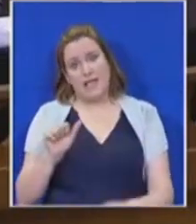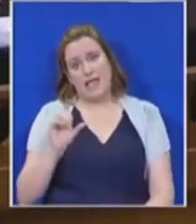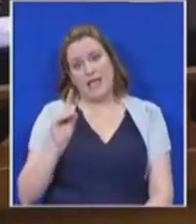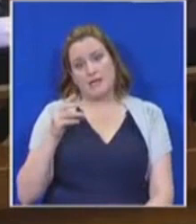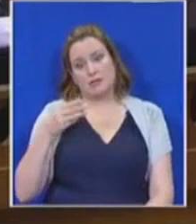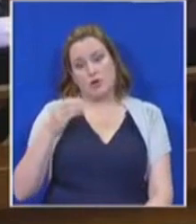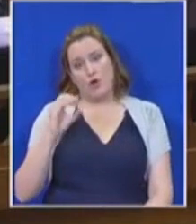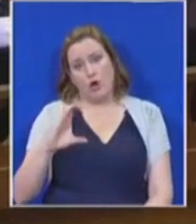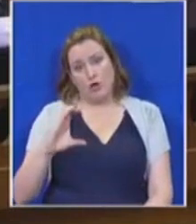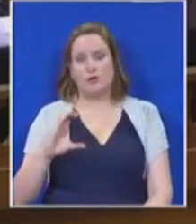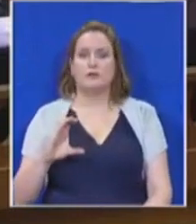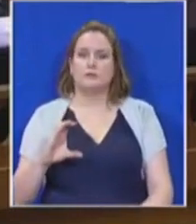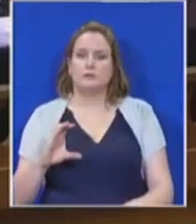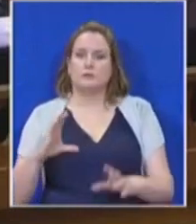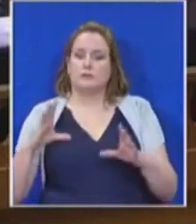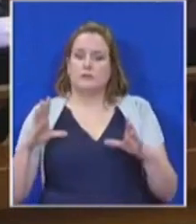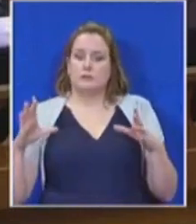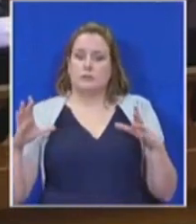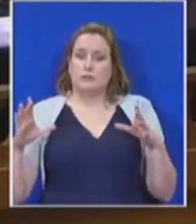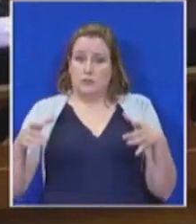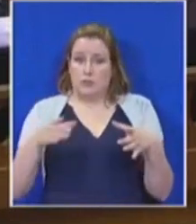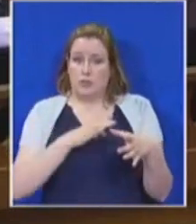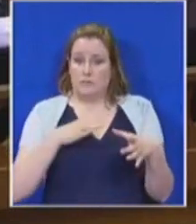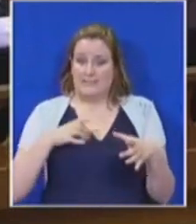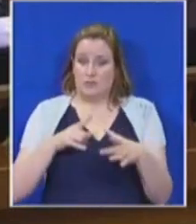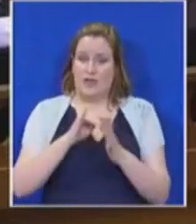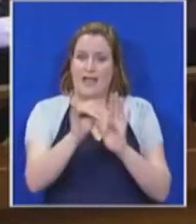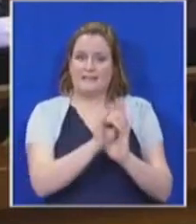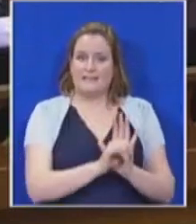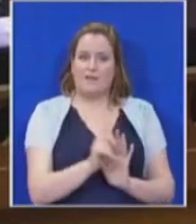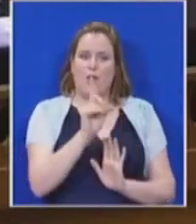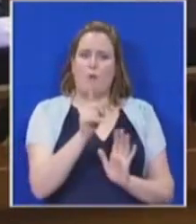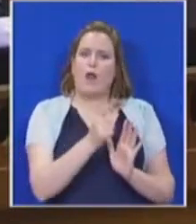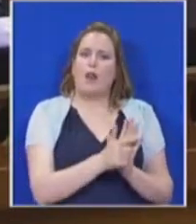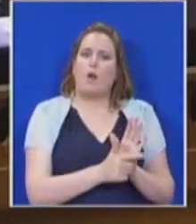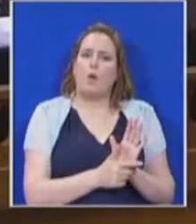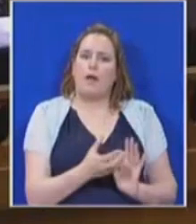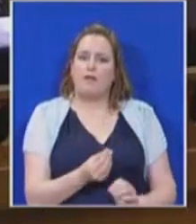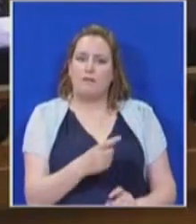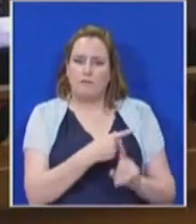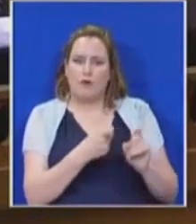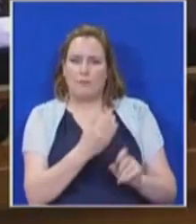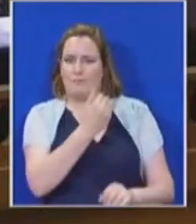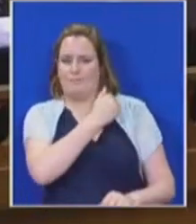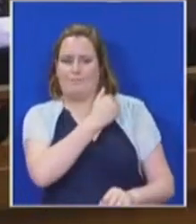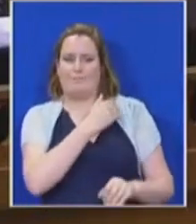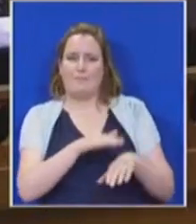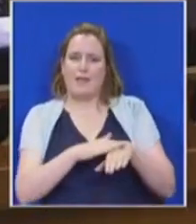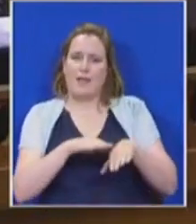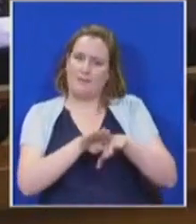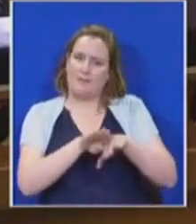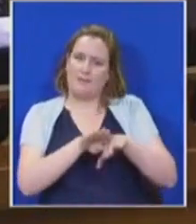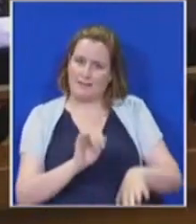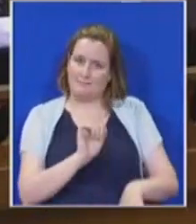in Parliament, identify all the laws that were passed under the colonial calm apartheid regime, and